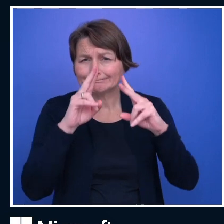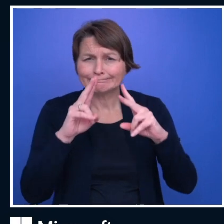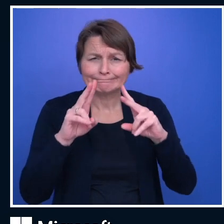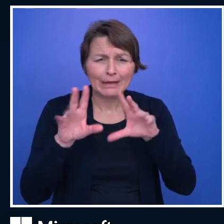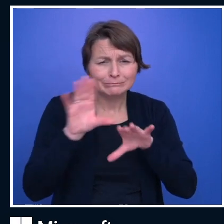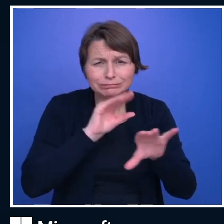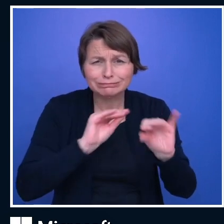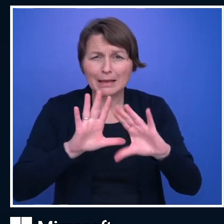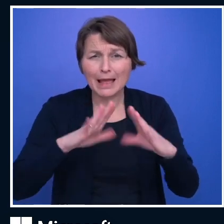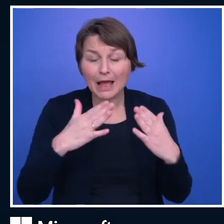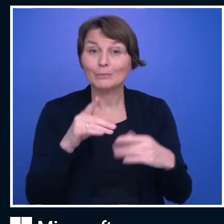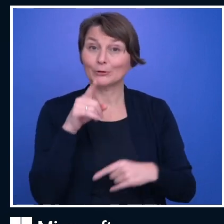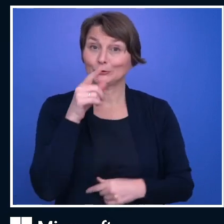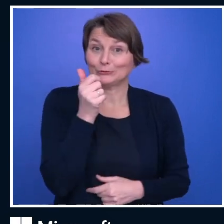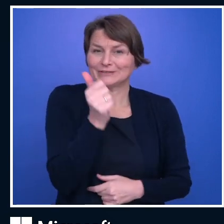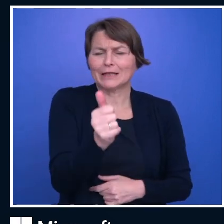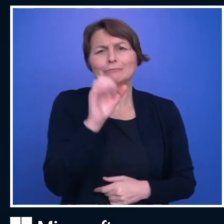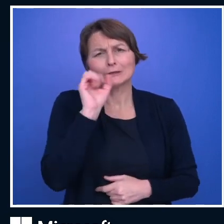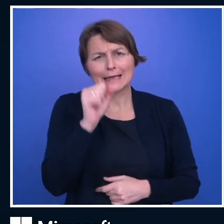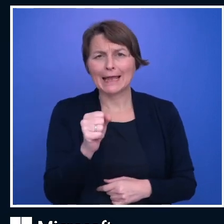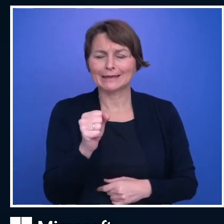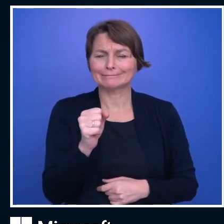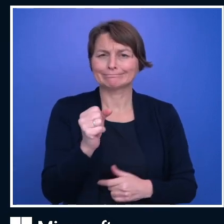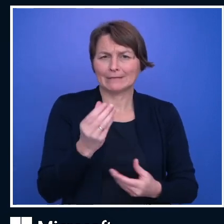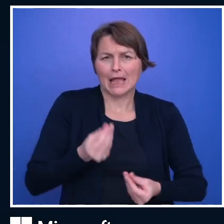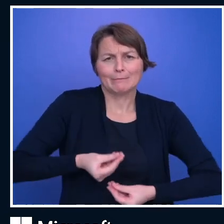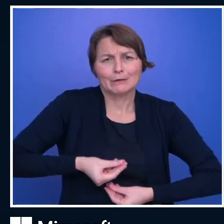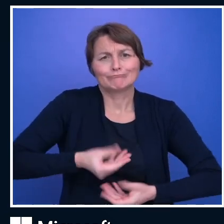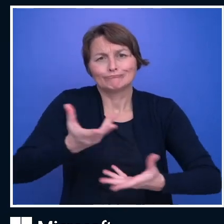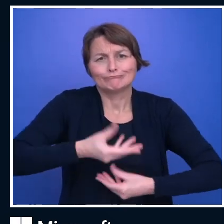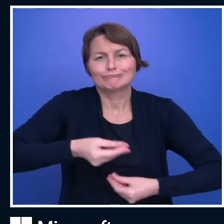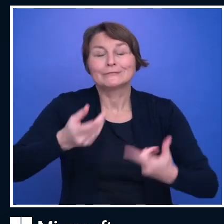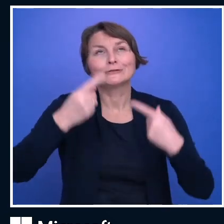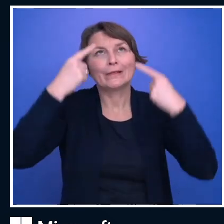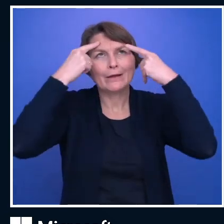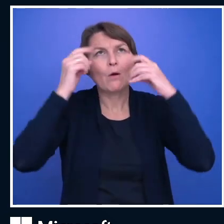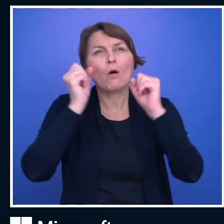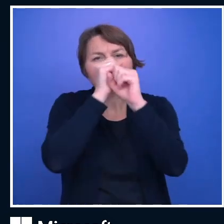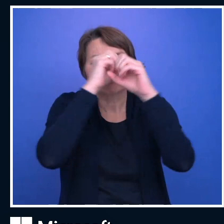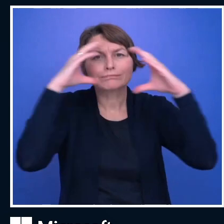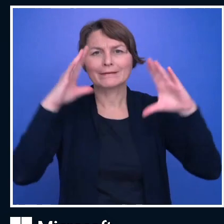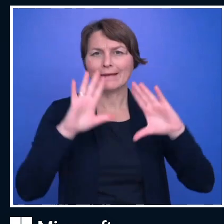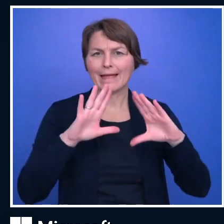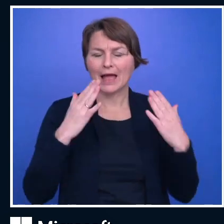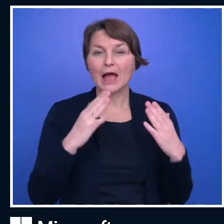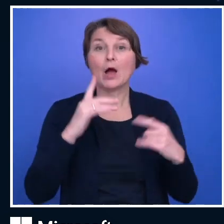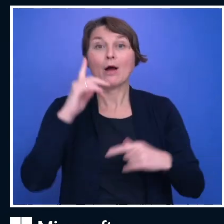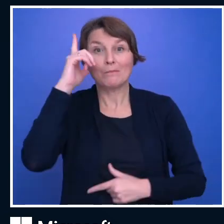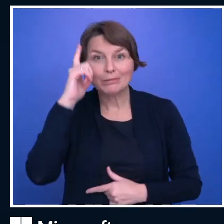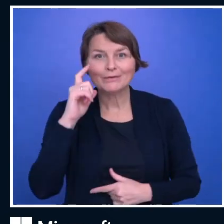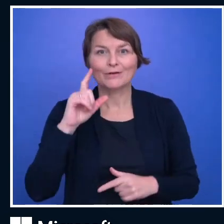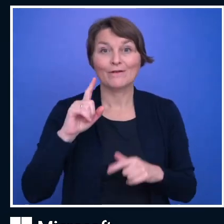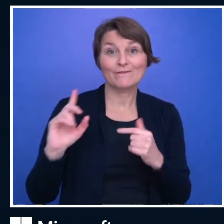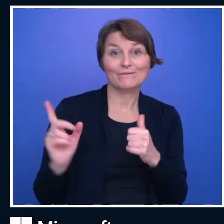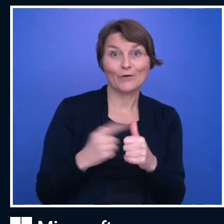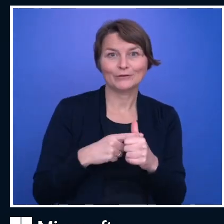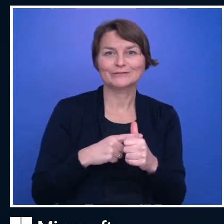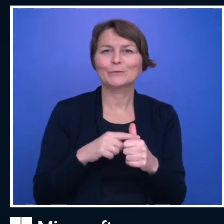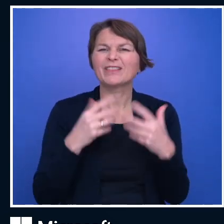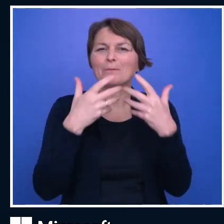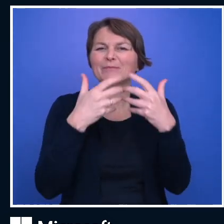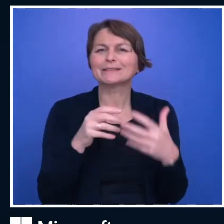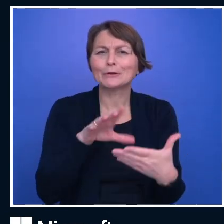just trying to provide a pathway so that so that you understand that this is how you start off with machine learning.